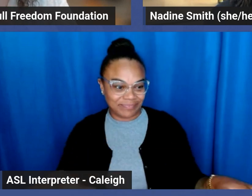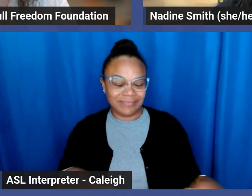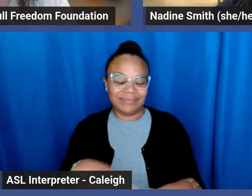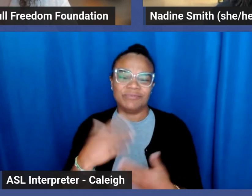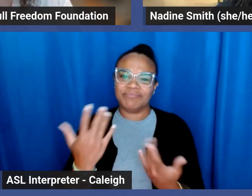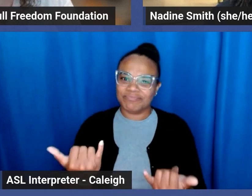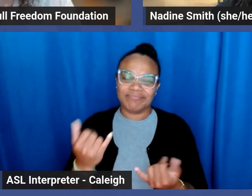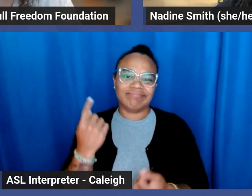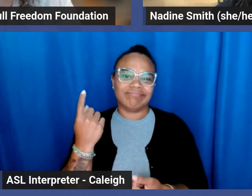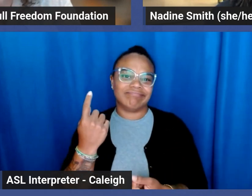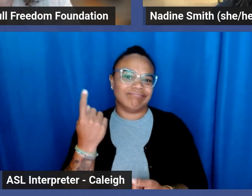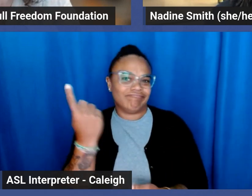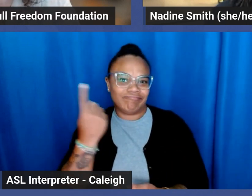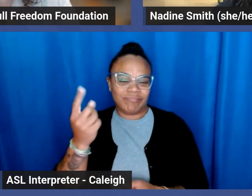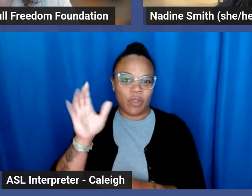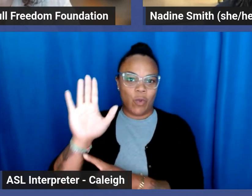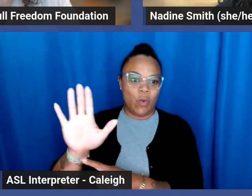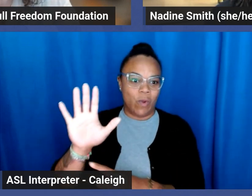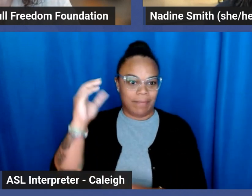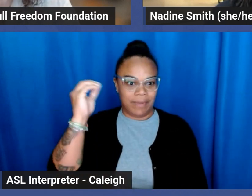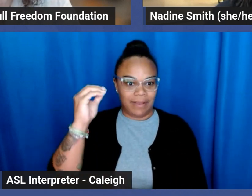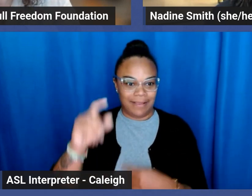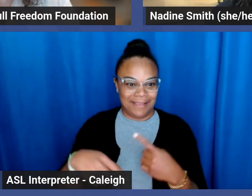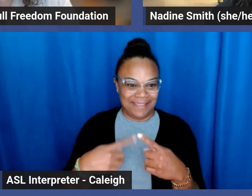face of